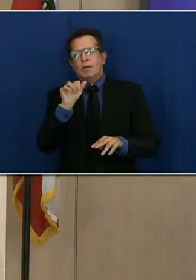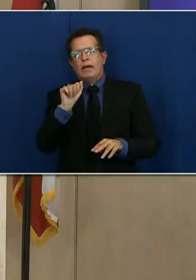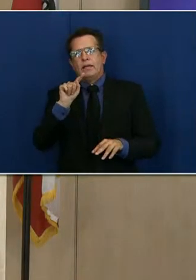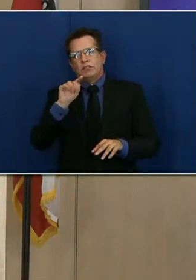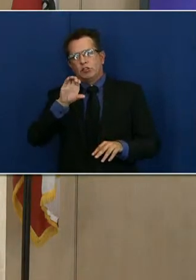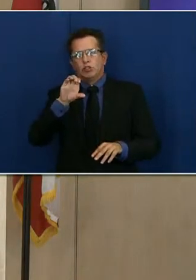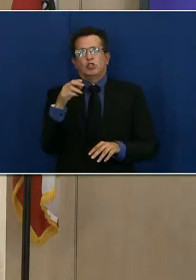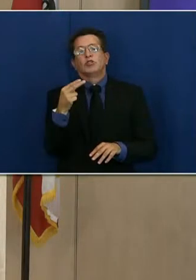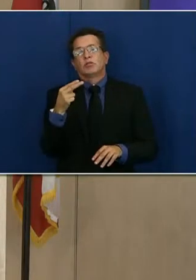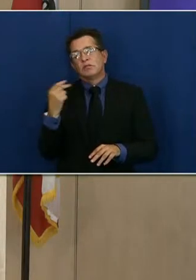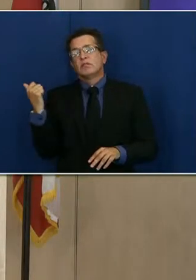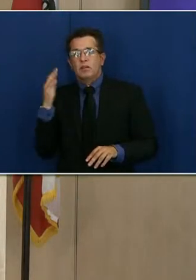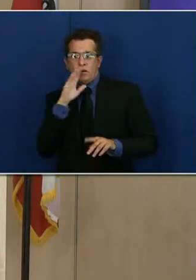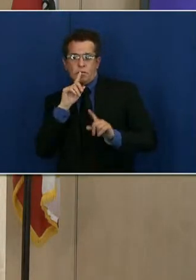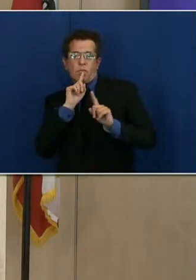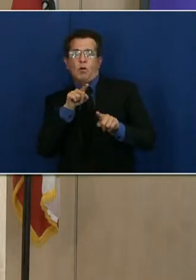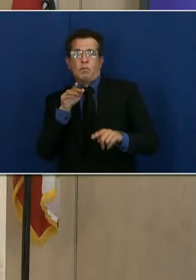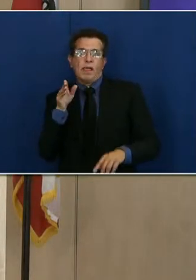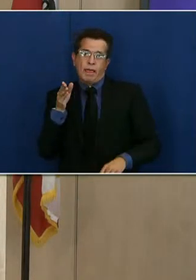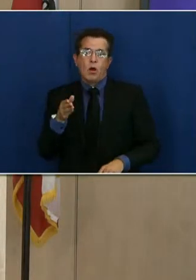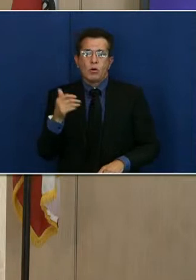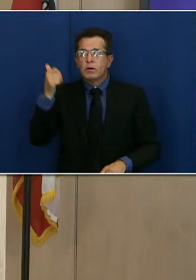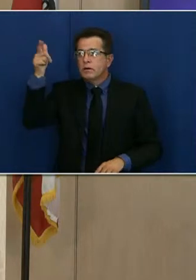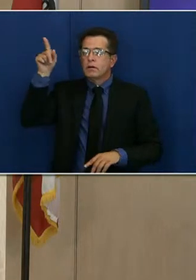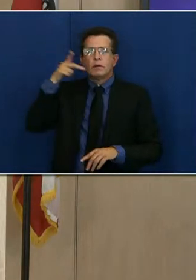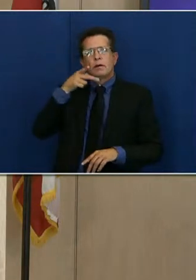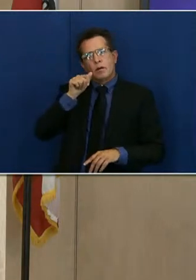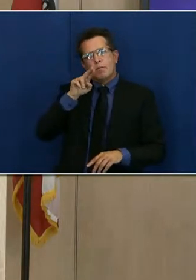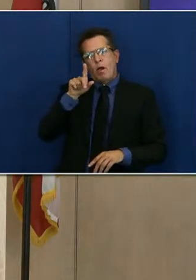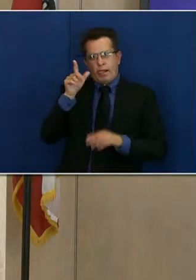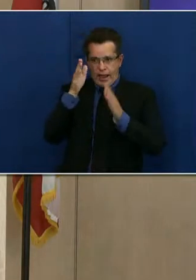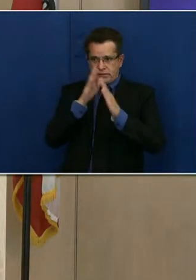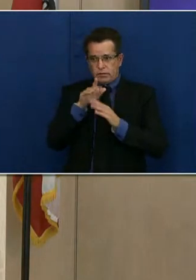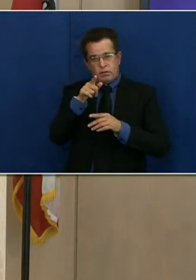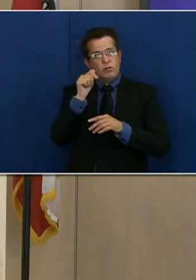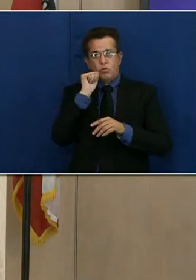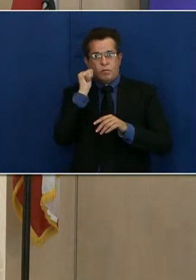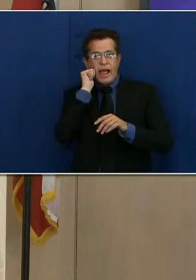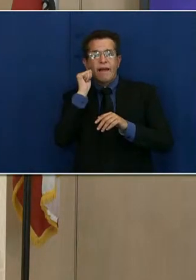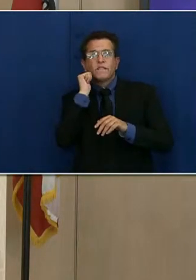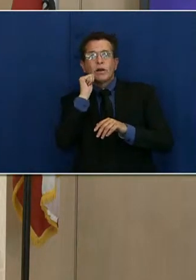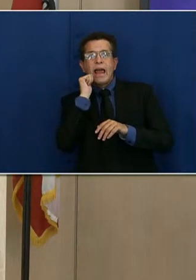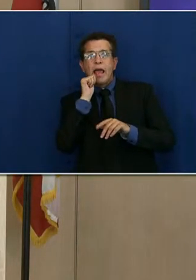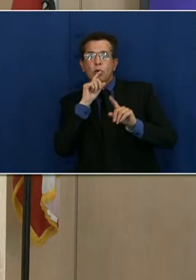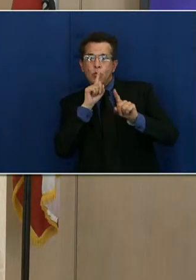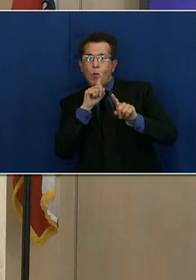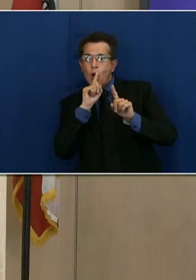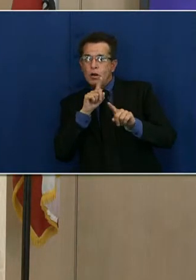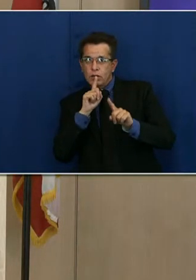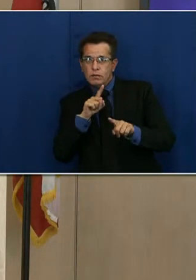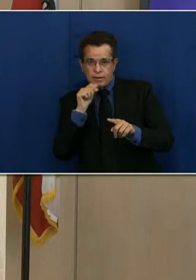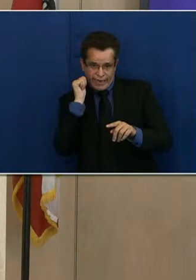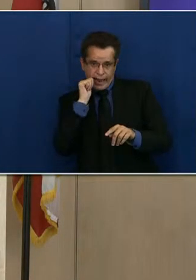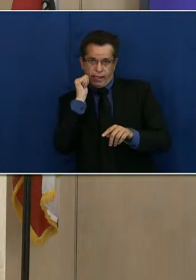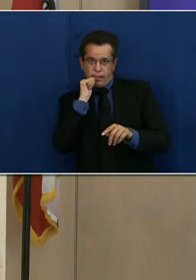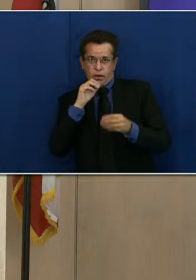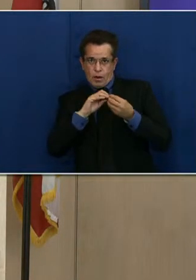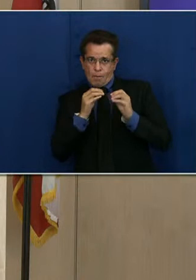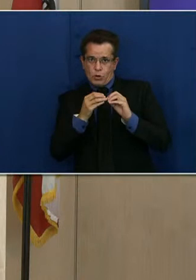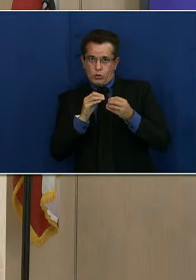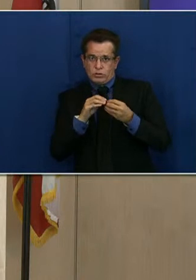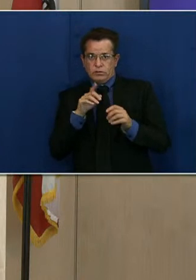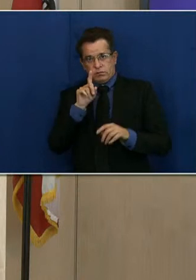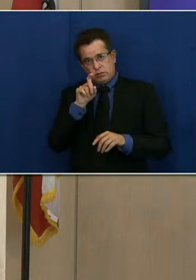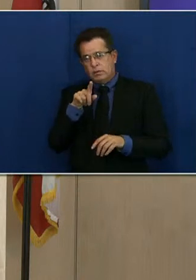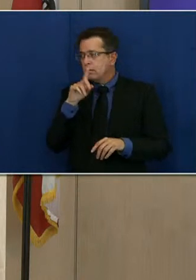thank you. So you don't plan to do a daily update like you do with all the other numbers? Well, actually,